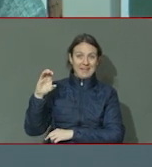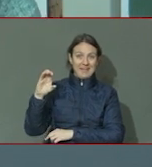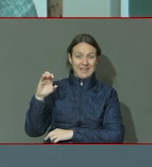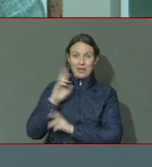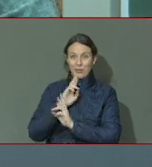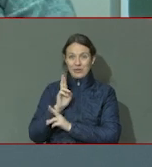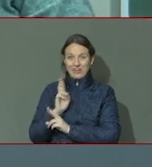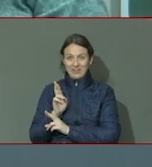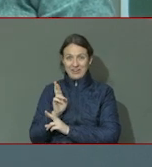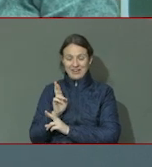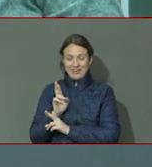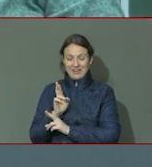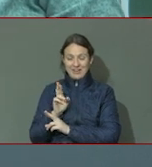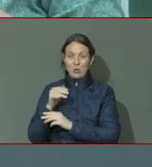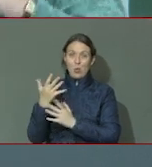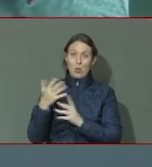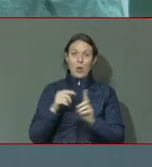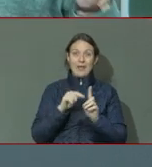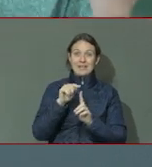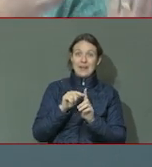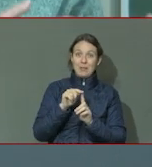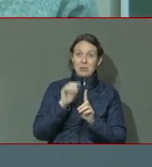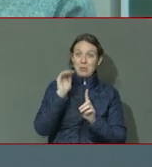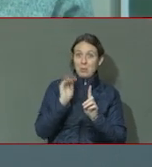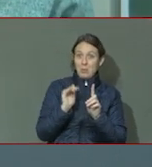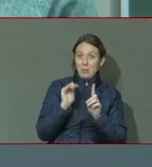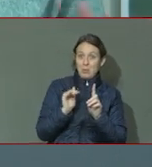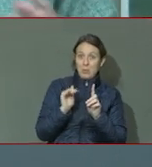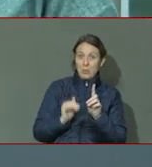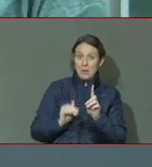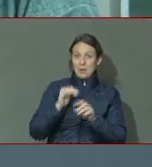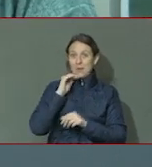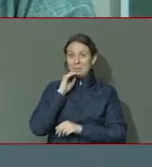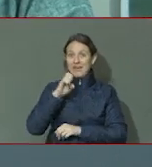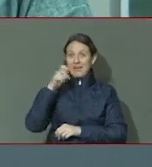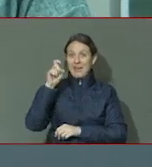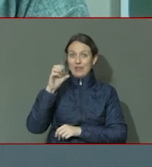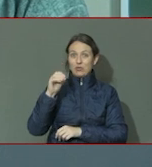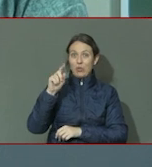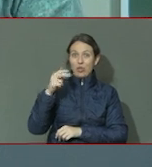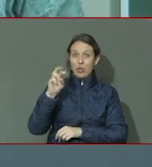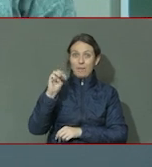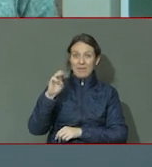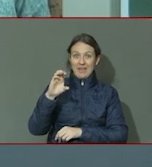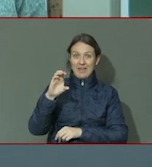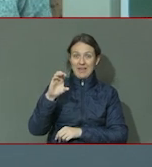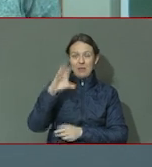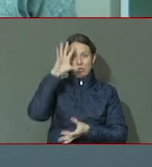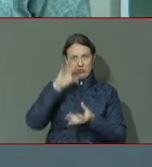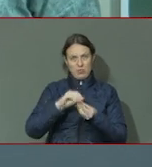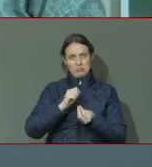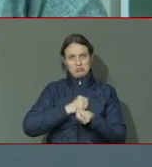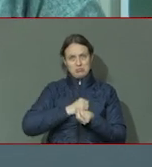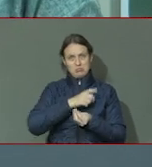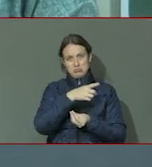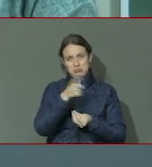So if I decrease the temperature, then it's exothermic. Okay, so I've made you a summary there. Then the